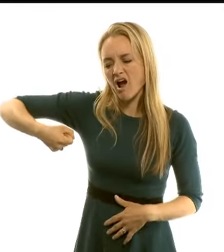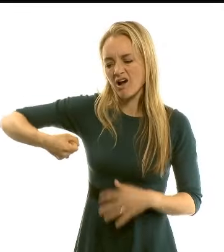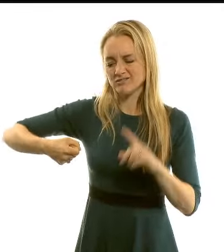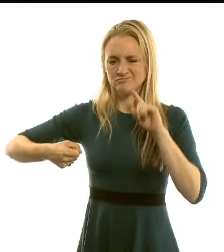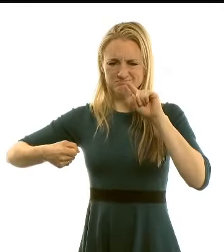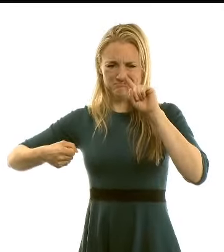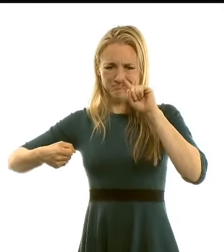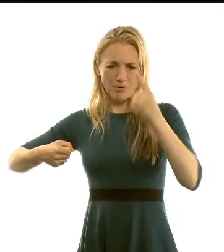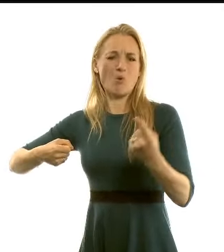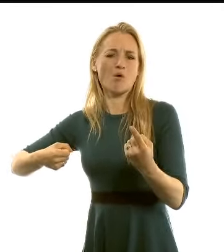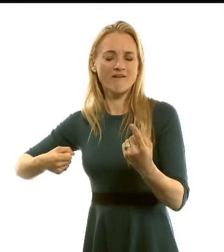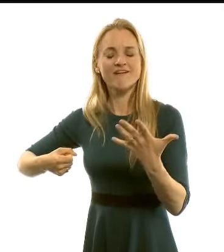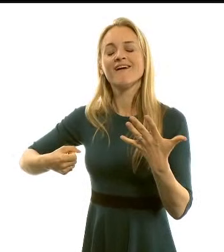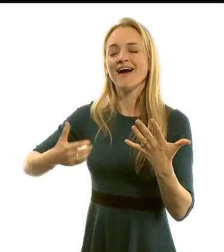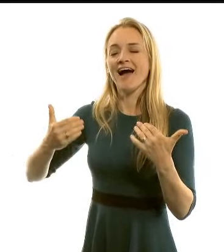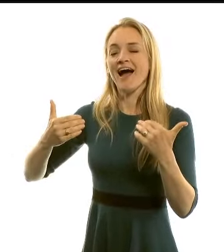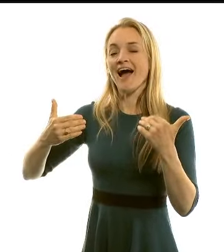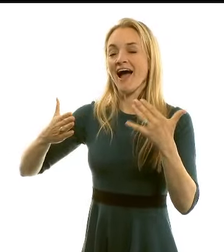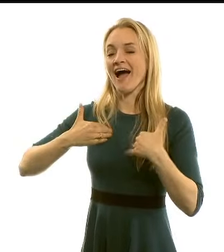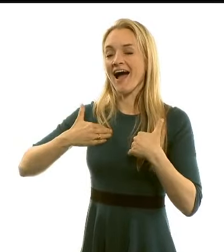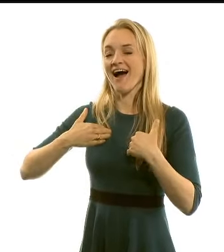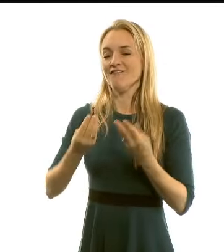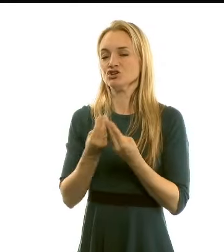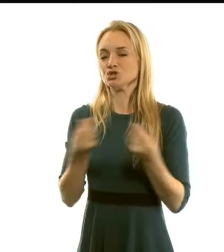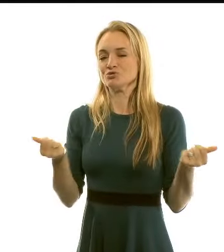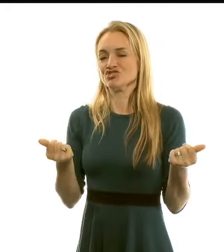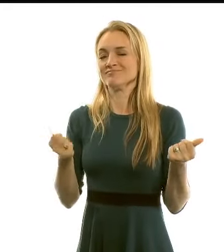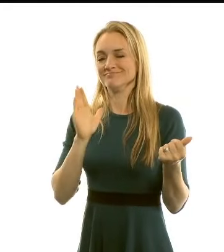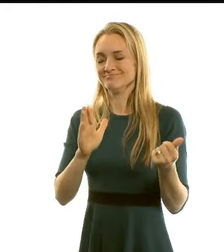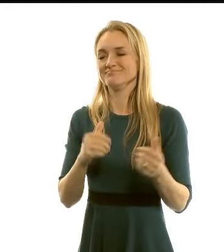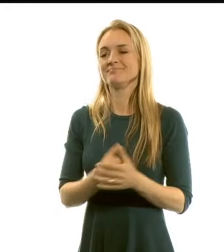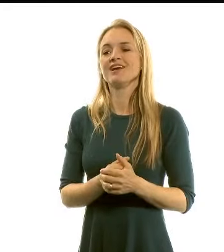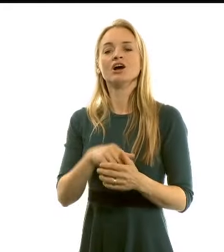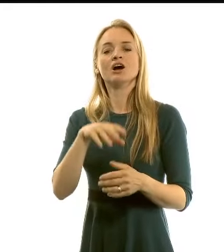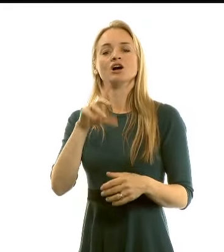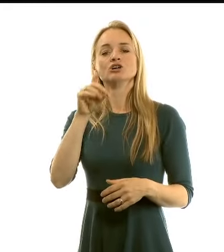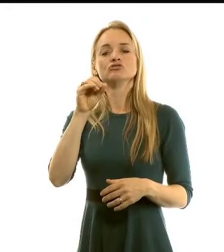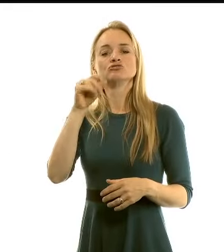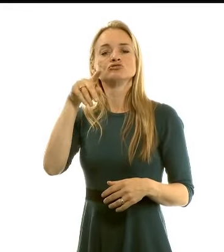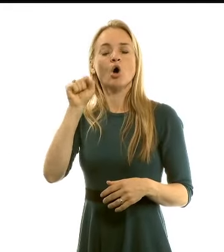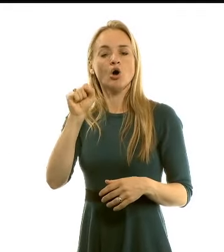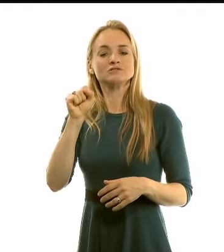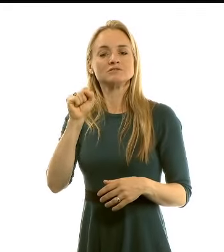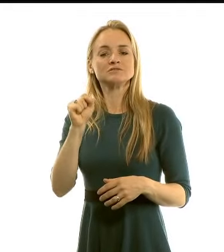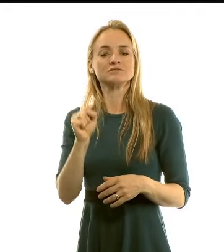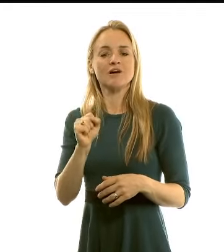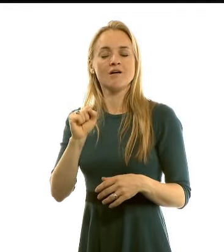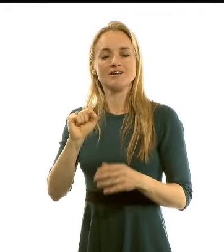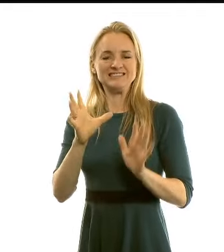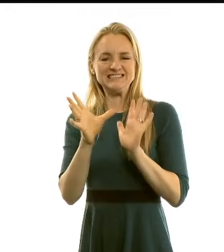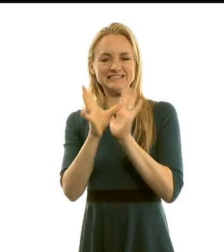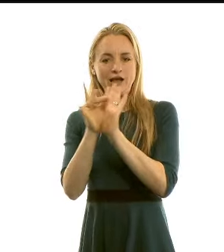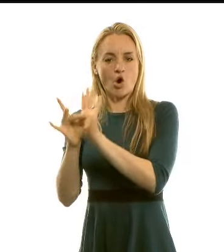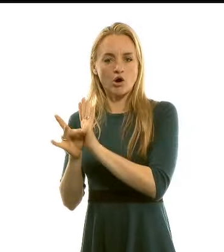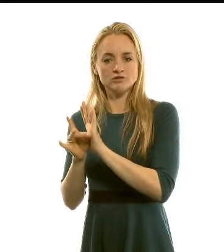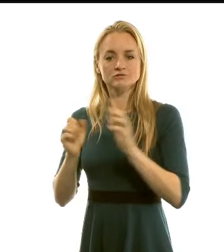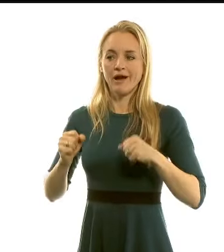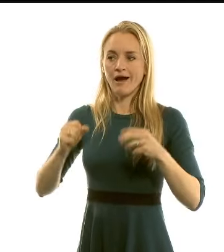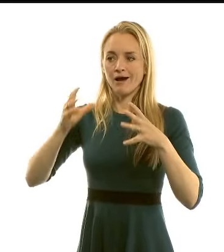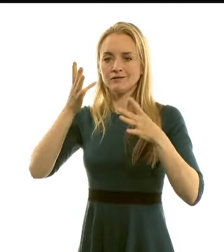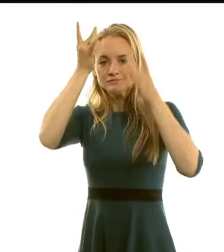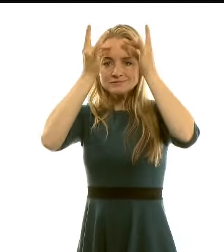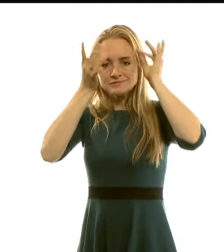I'm sticking to it. Now, the application of these new LEGO Dots Stitch On and Stick On patches could decrease the dullness levels of